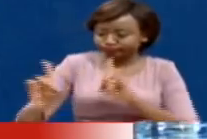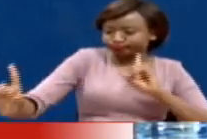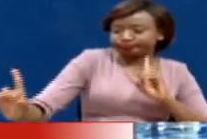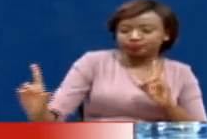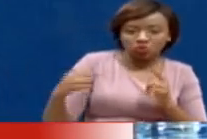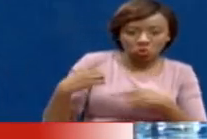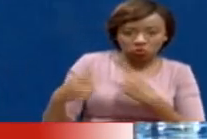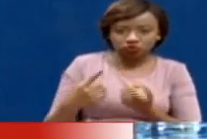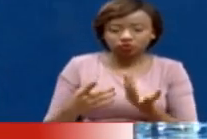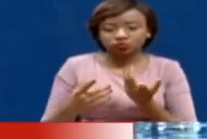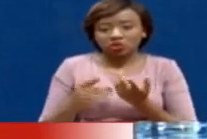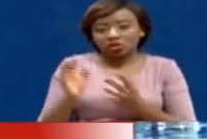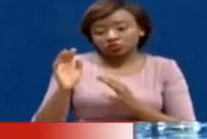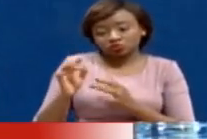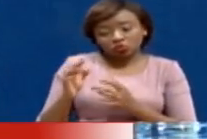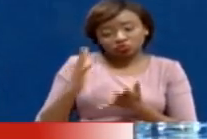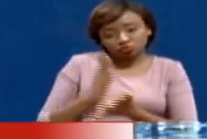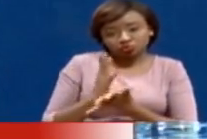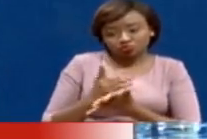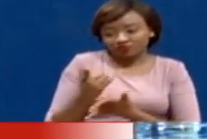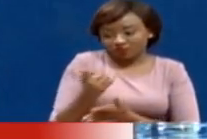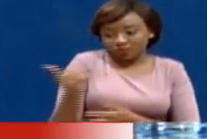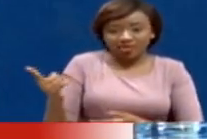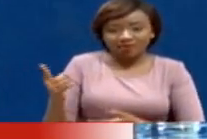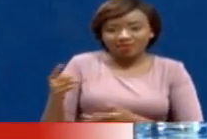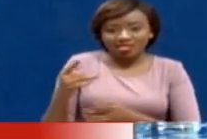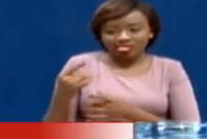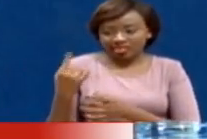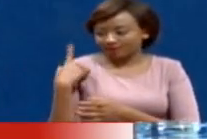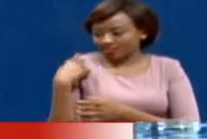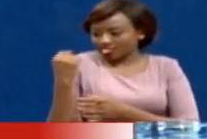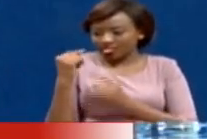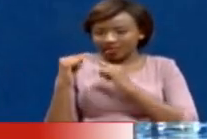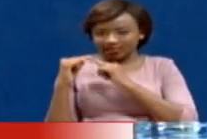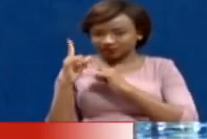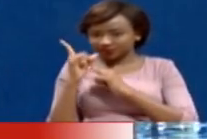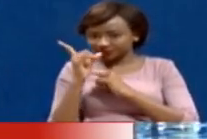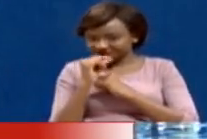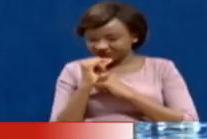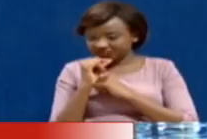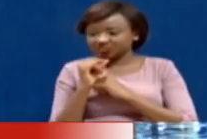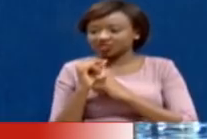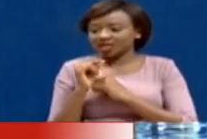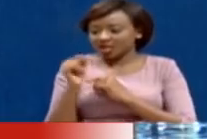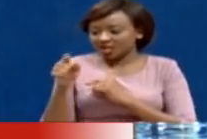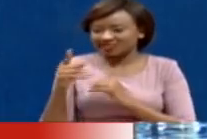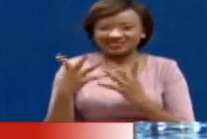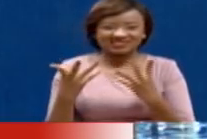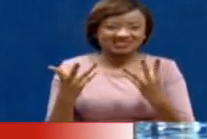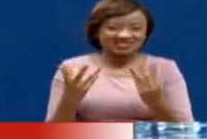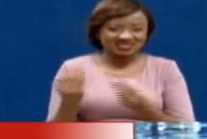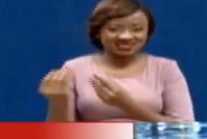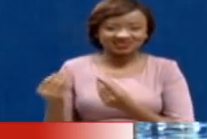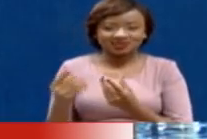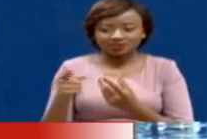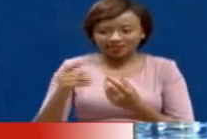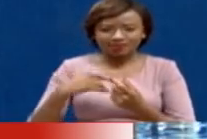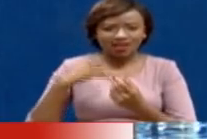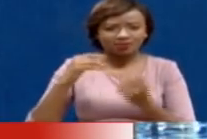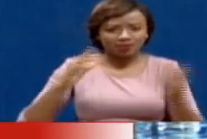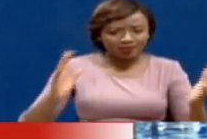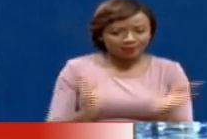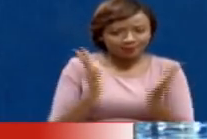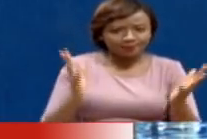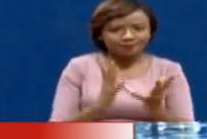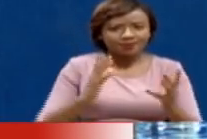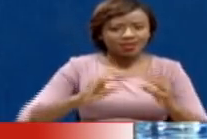distancing. And I think for them, because they have had an actual experience, these are going to be very good ambassadors to be